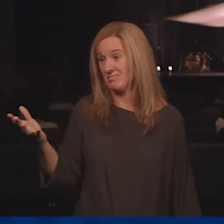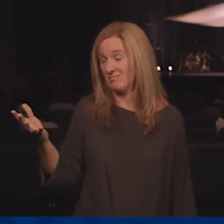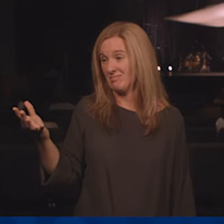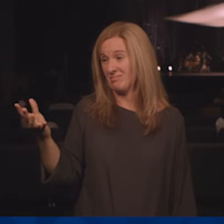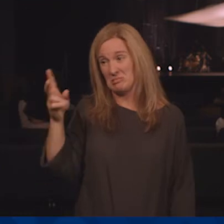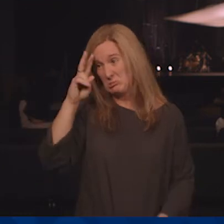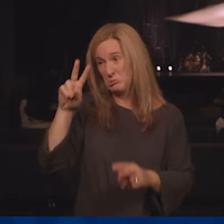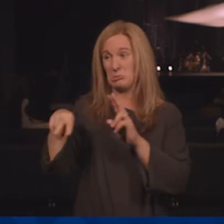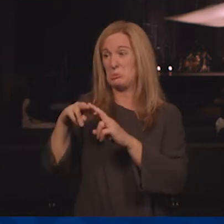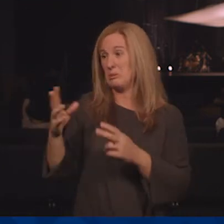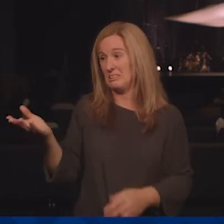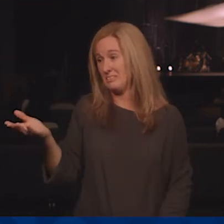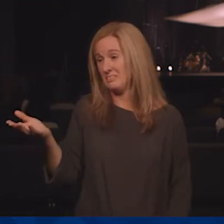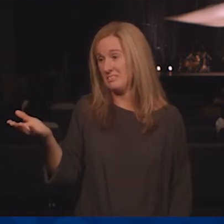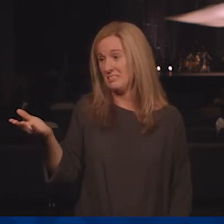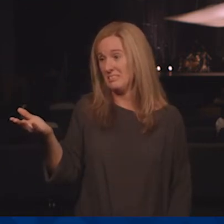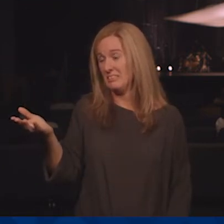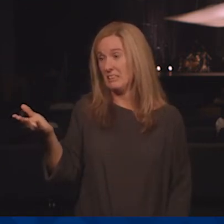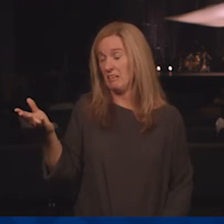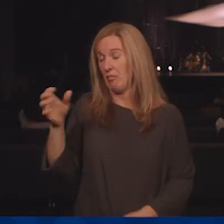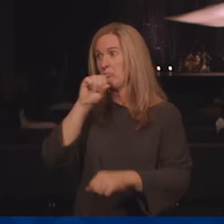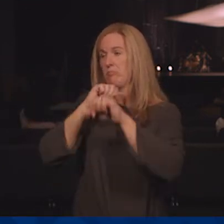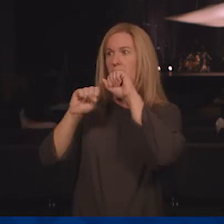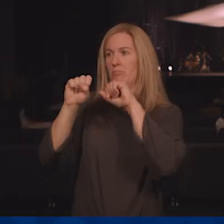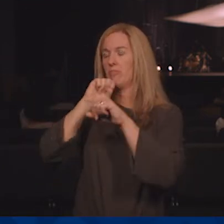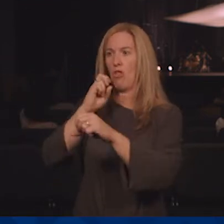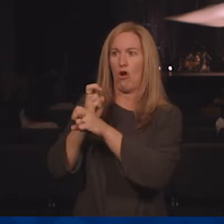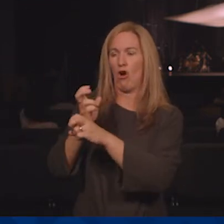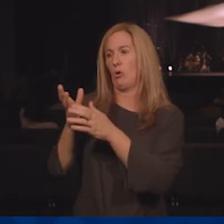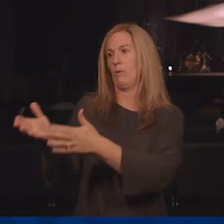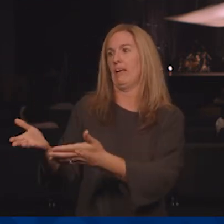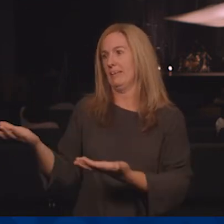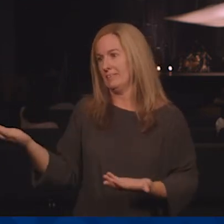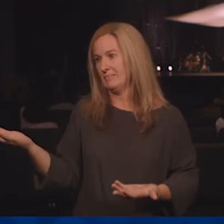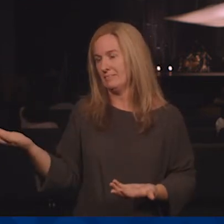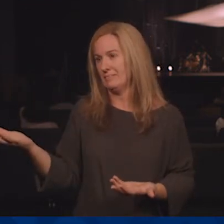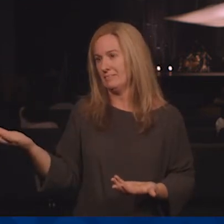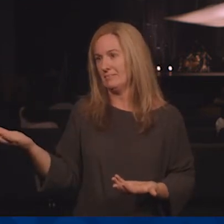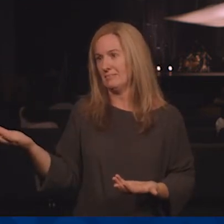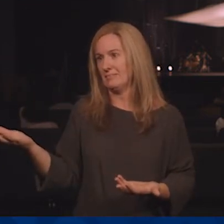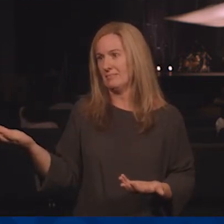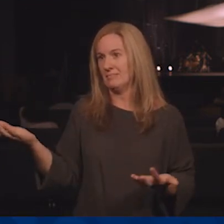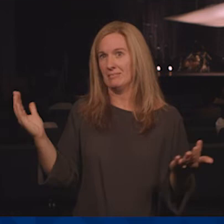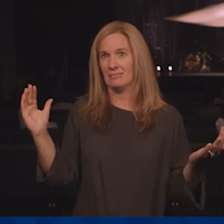stupid son, really kind of I got to learn it the hard way myself son.